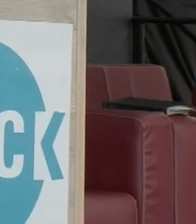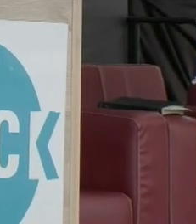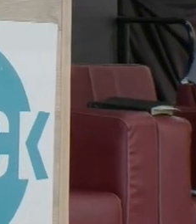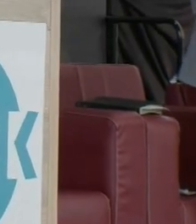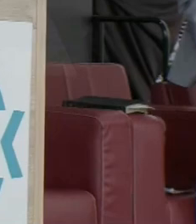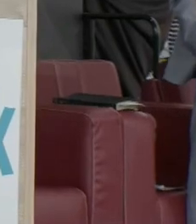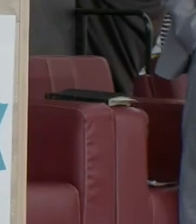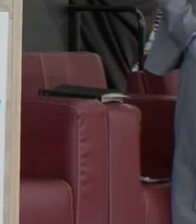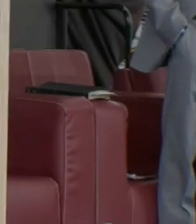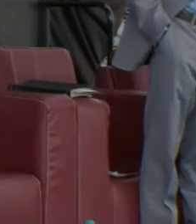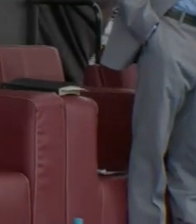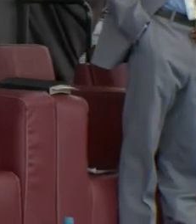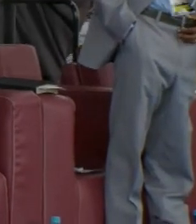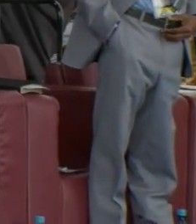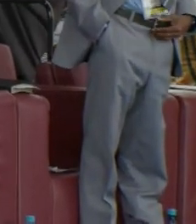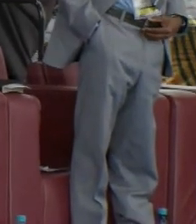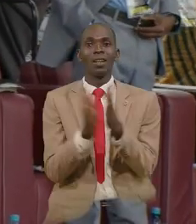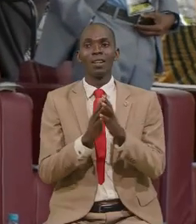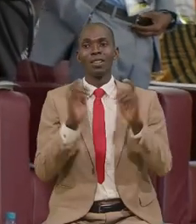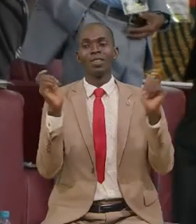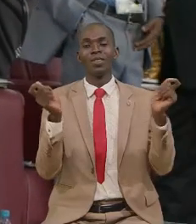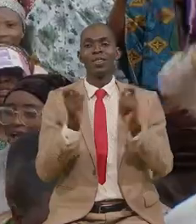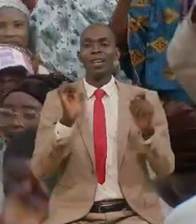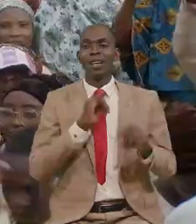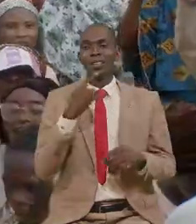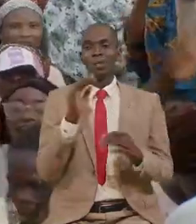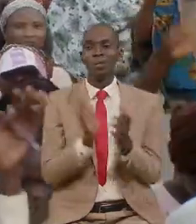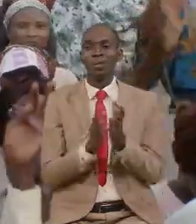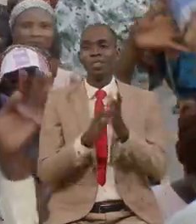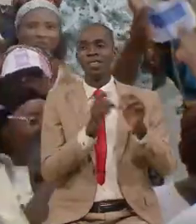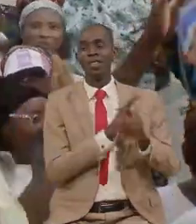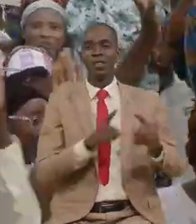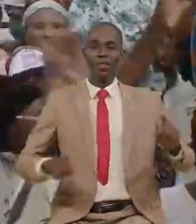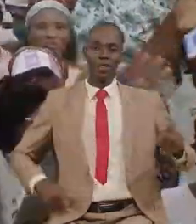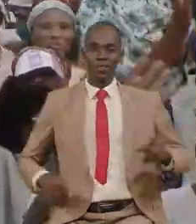Sunday, hallelujah. I said, praise the Lord.